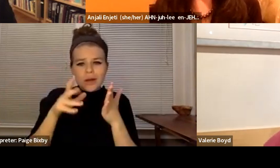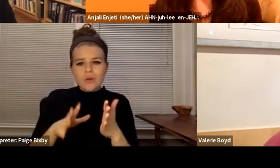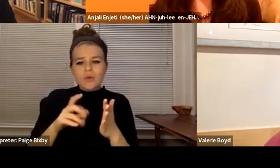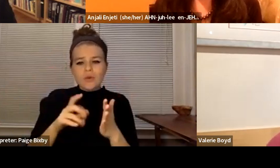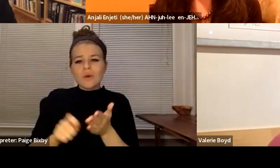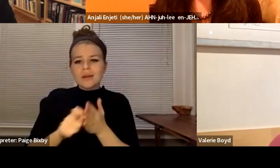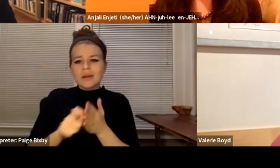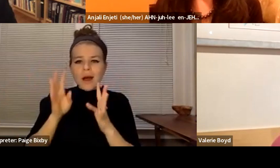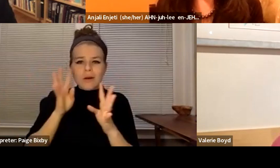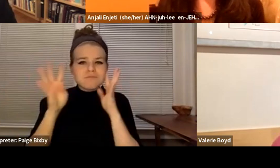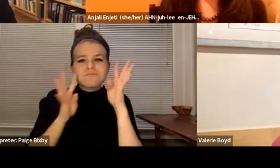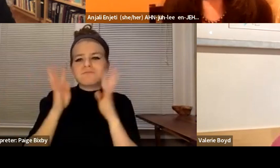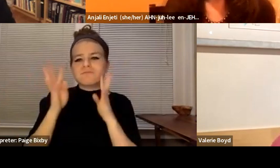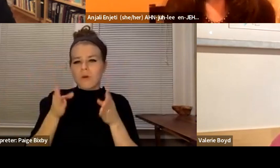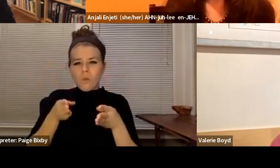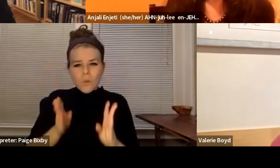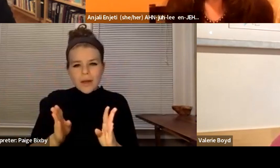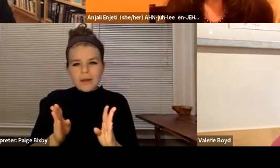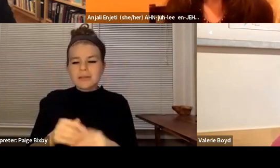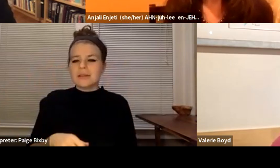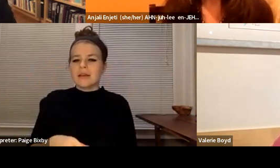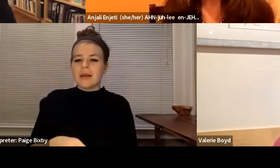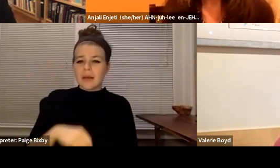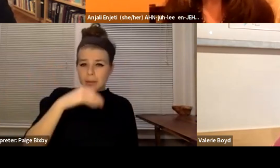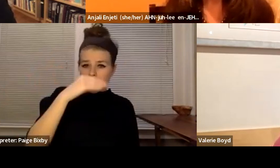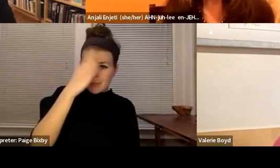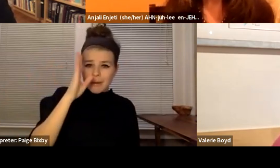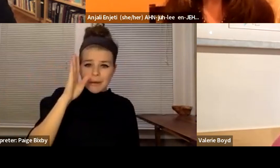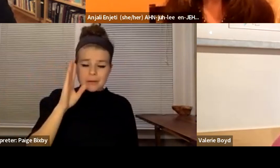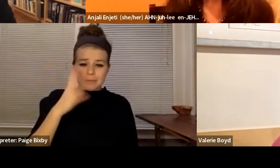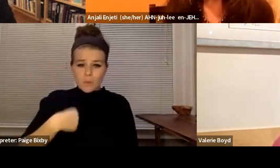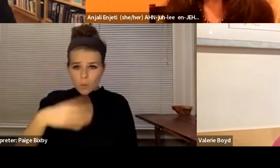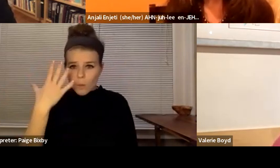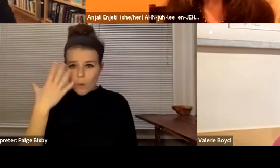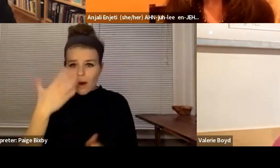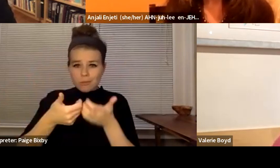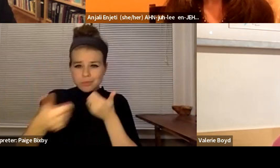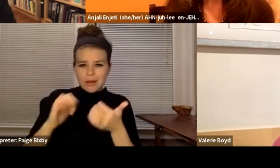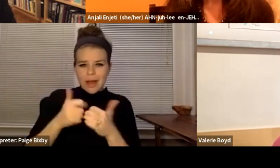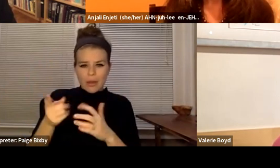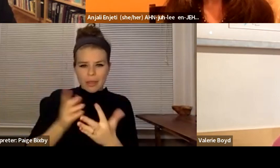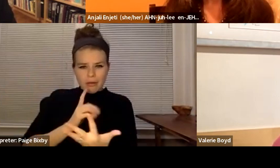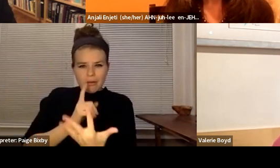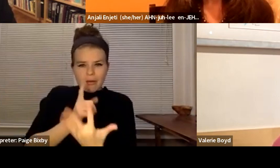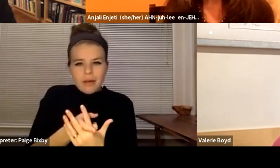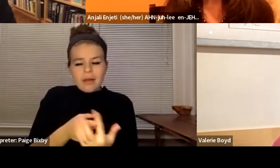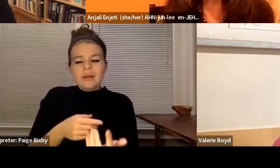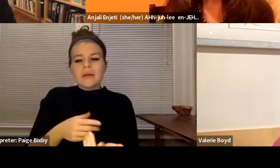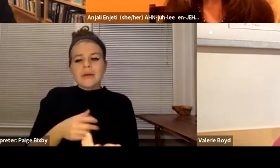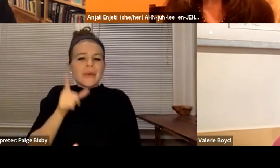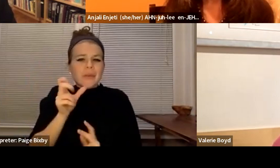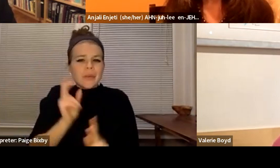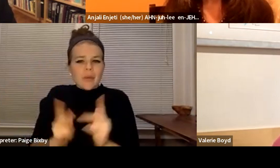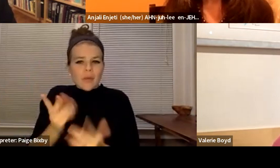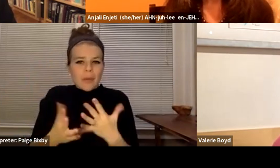creative ways, who are breaking that through that black and white binary? Who are the folks who might be in the sort